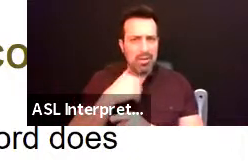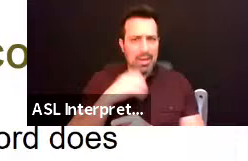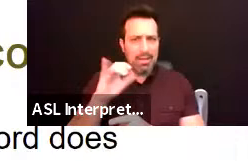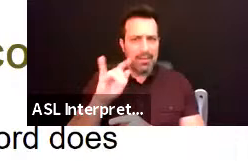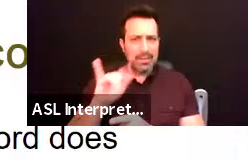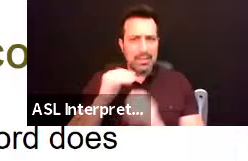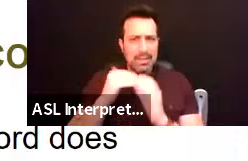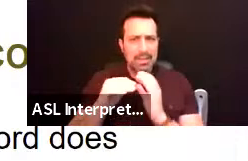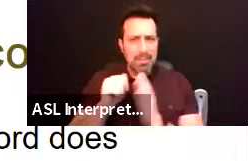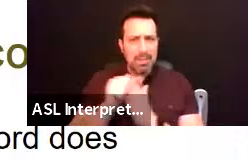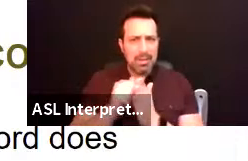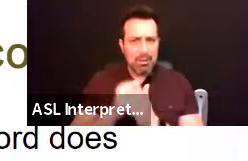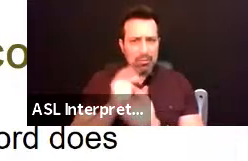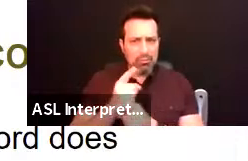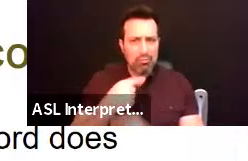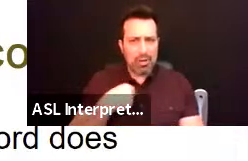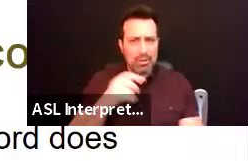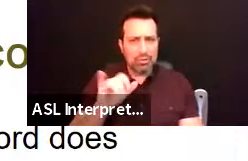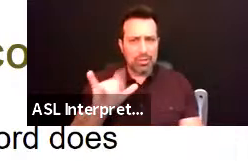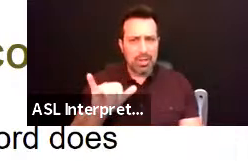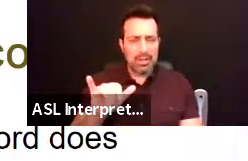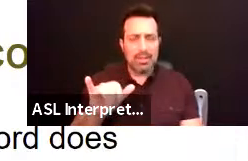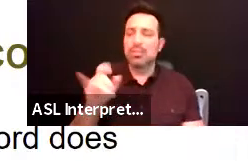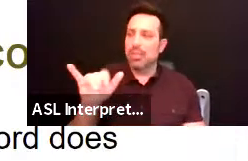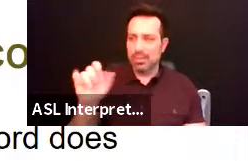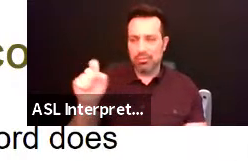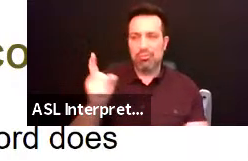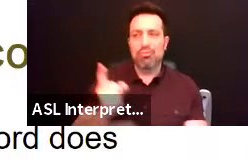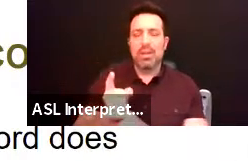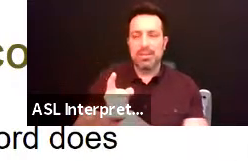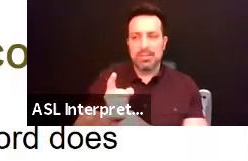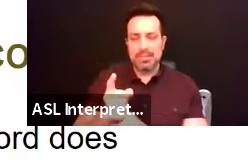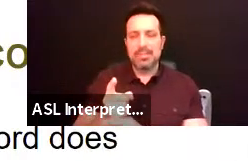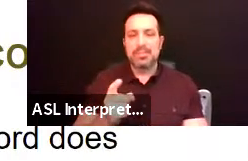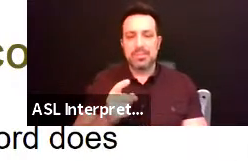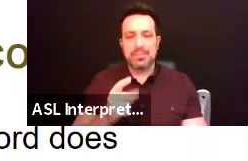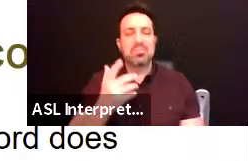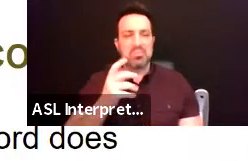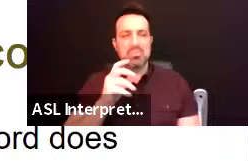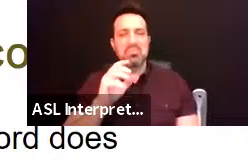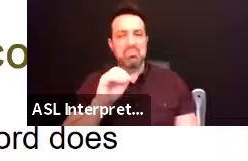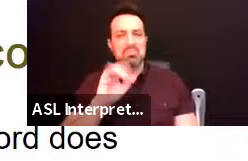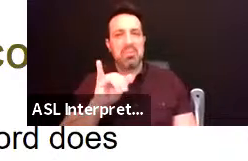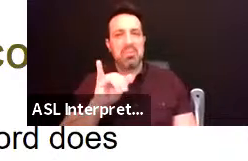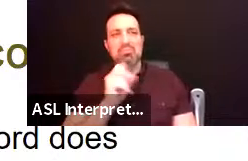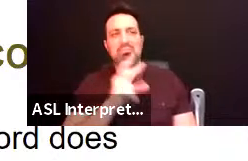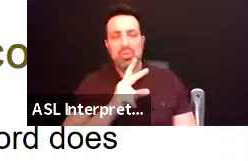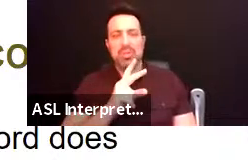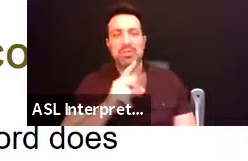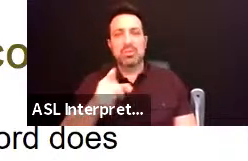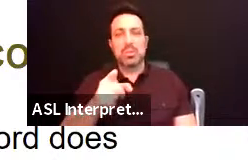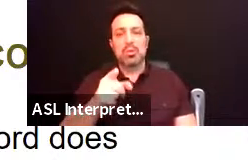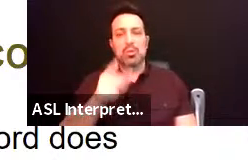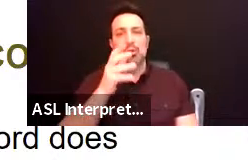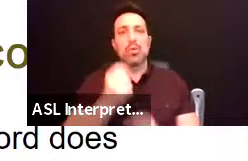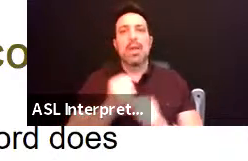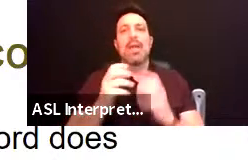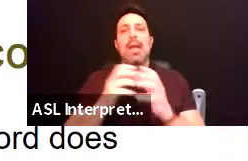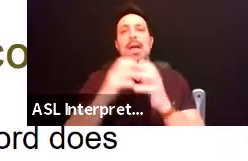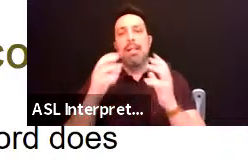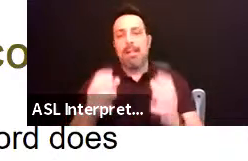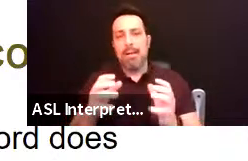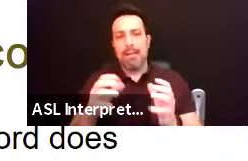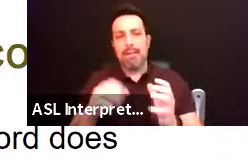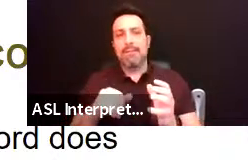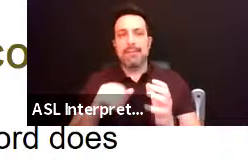that correct, Shelly? That is correct right now, yes. Yeah. So you will be getting a lot